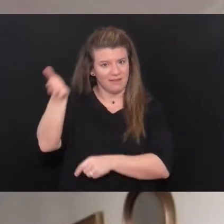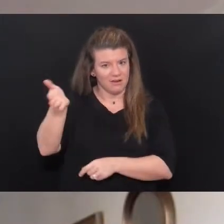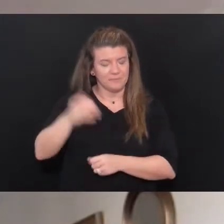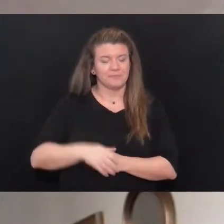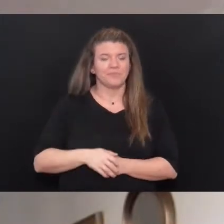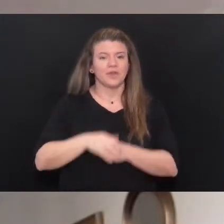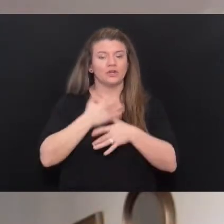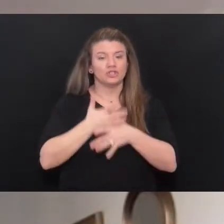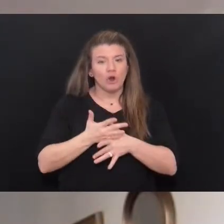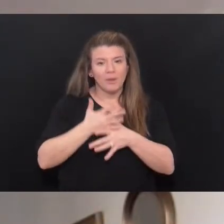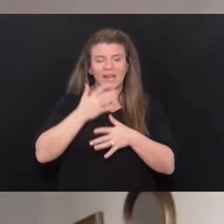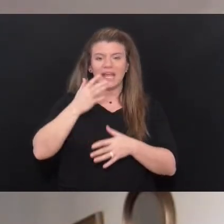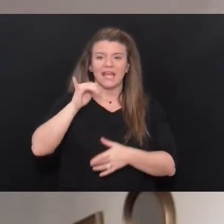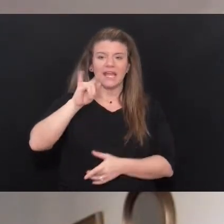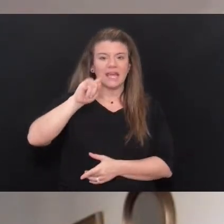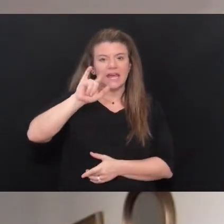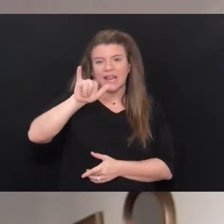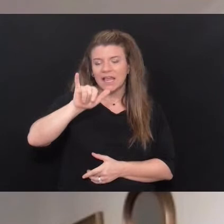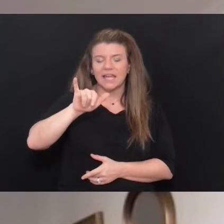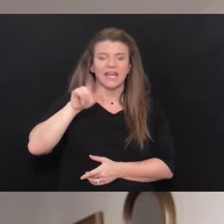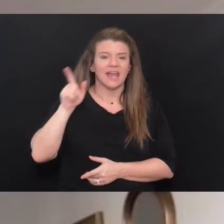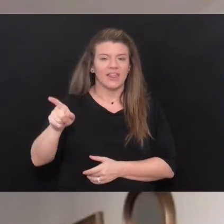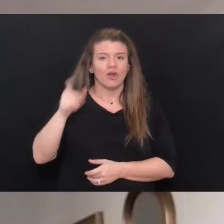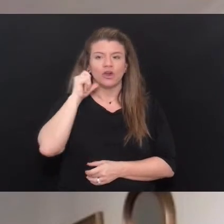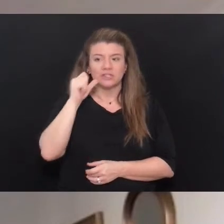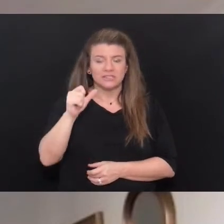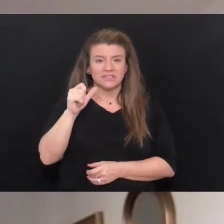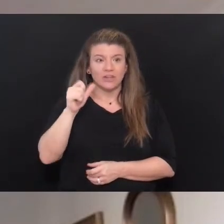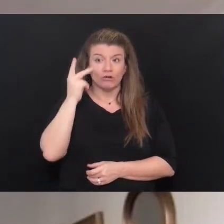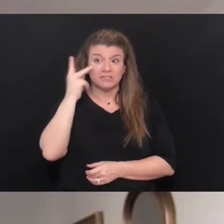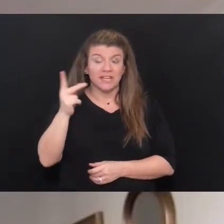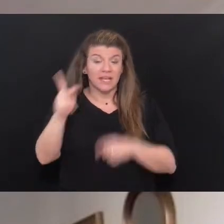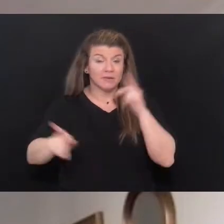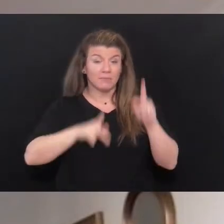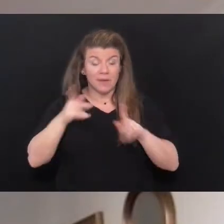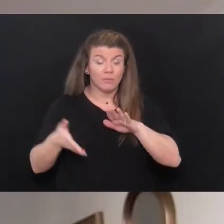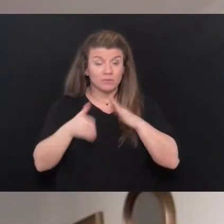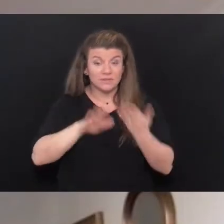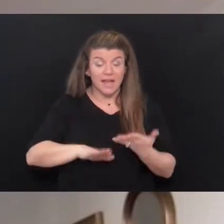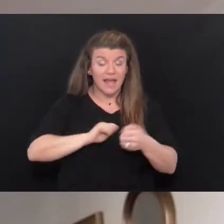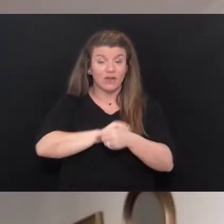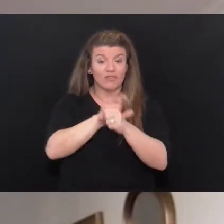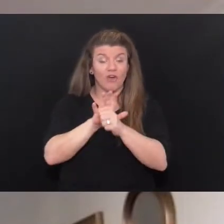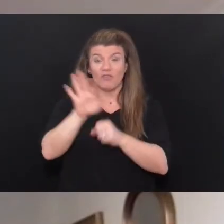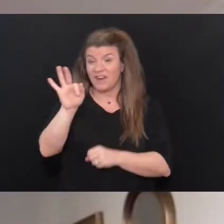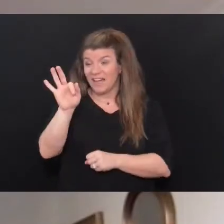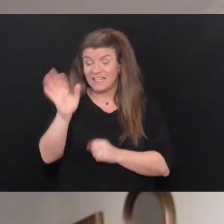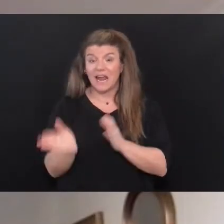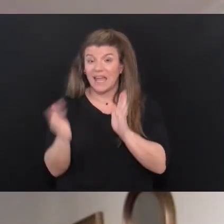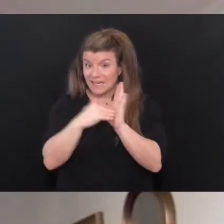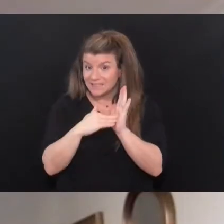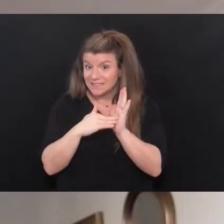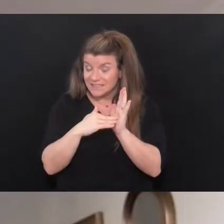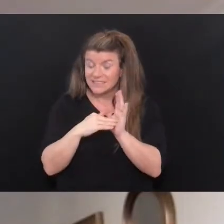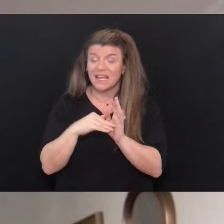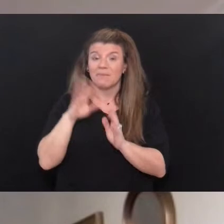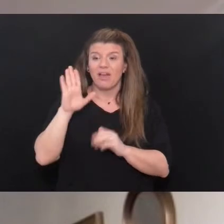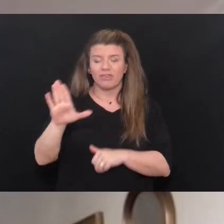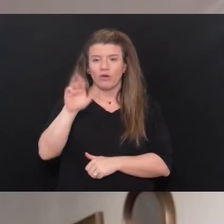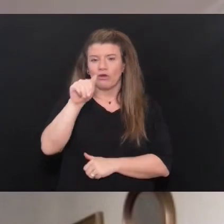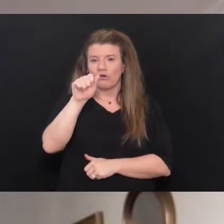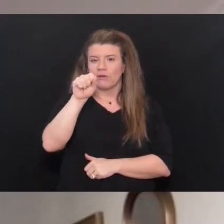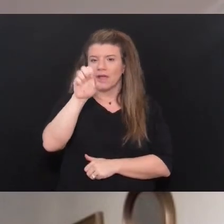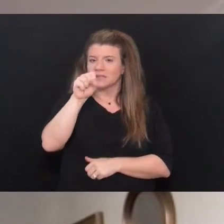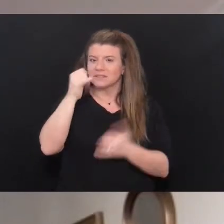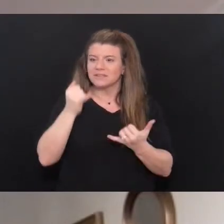Germany and Italy, they're seeing not only people dying of COVID-19 again, cases starting to